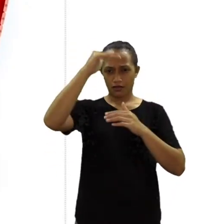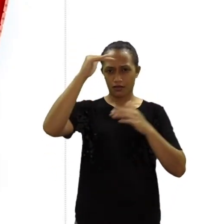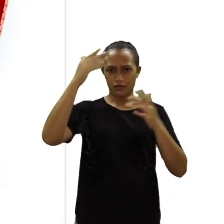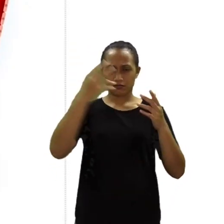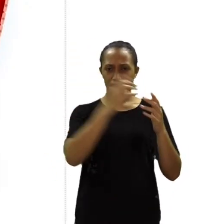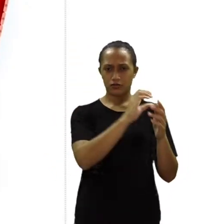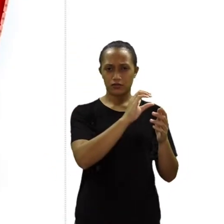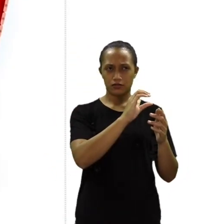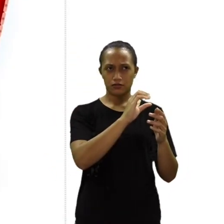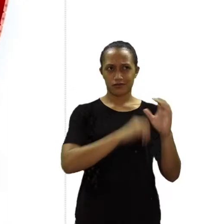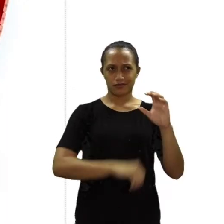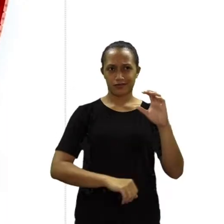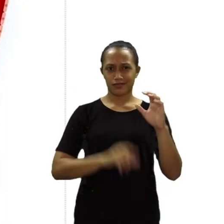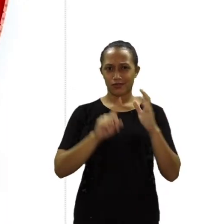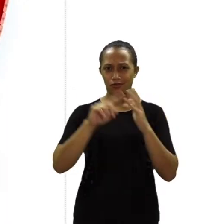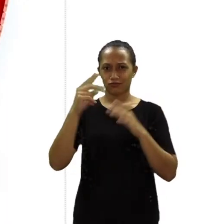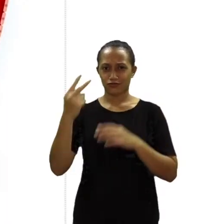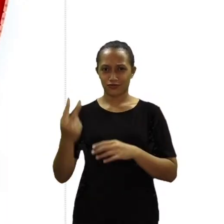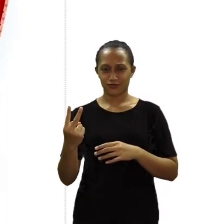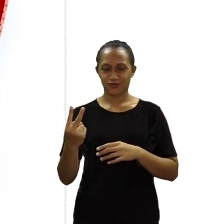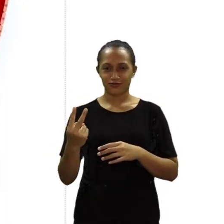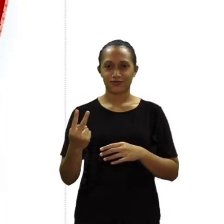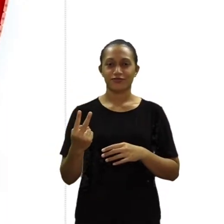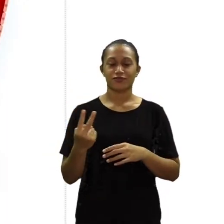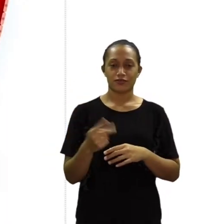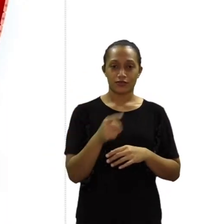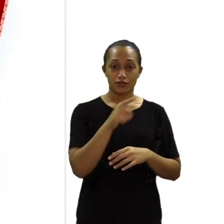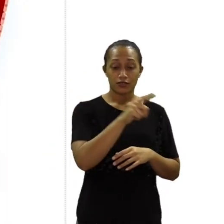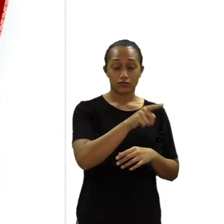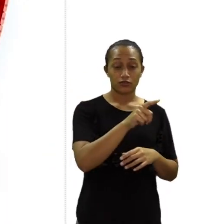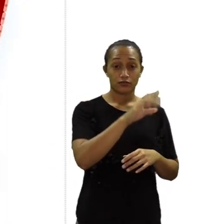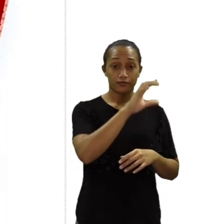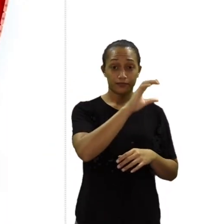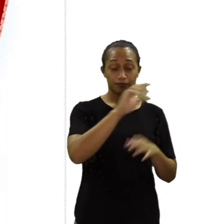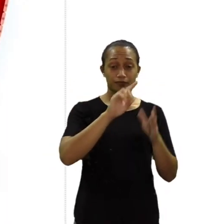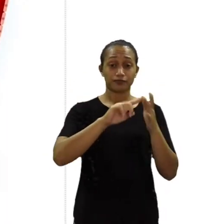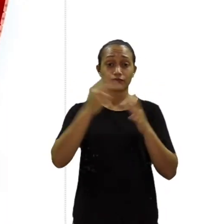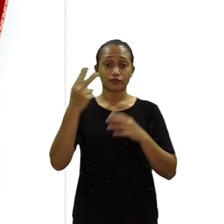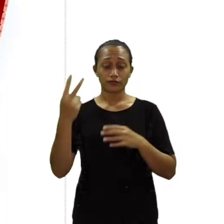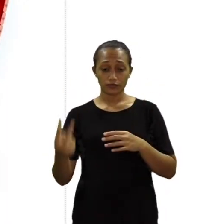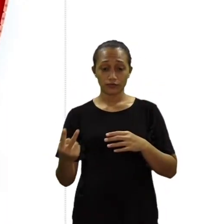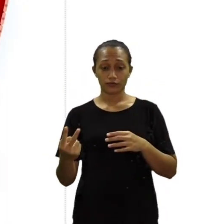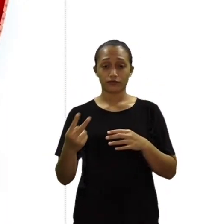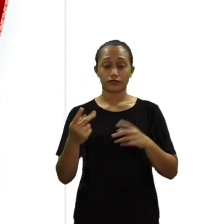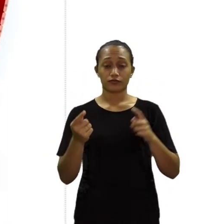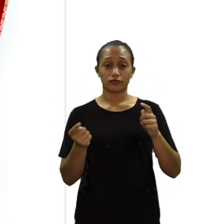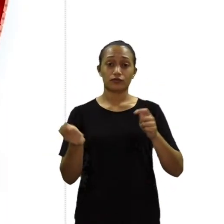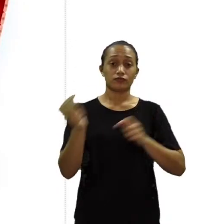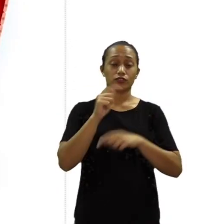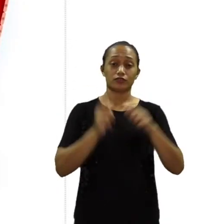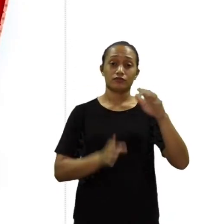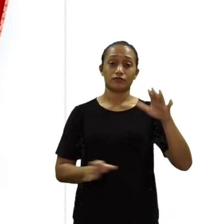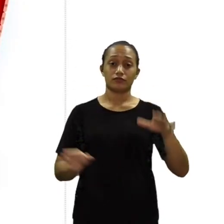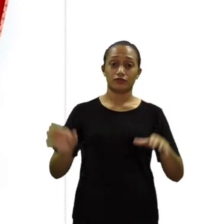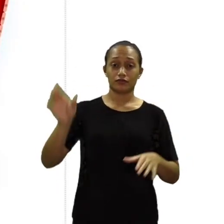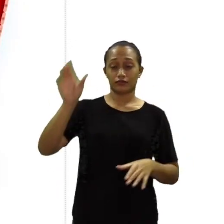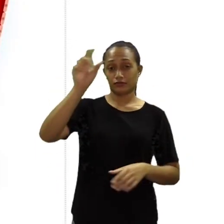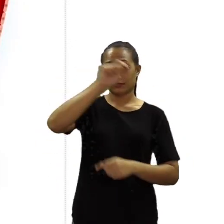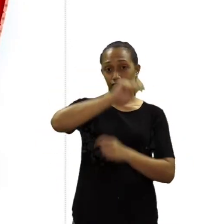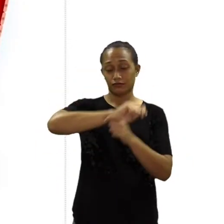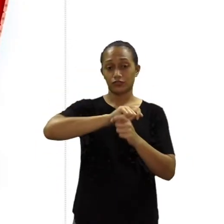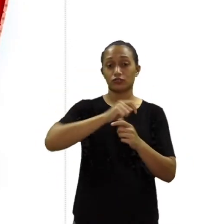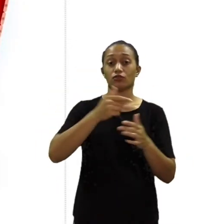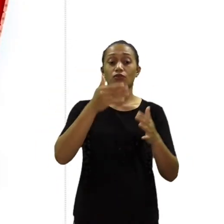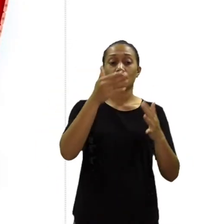of CO2 than the inspired air. Therefore, CO2 diffuses the other way, from the capillaries into